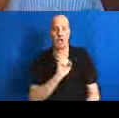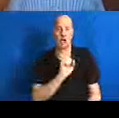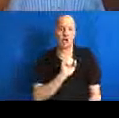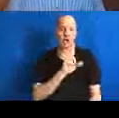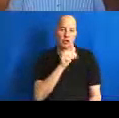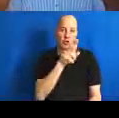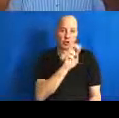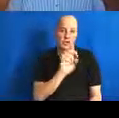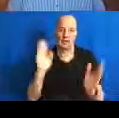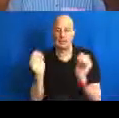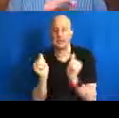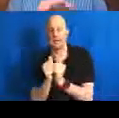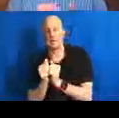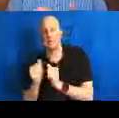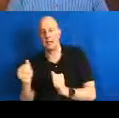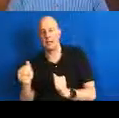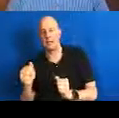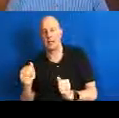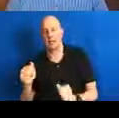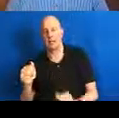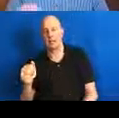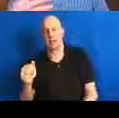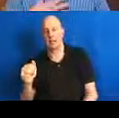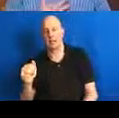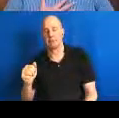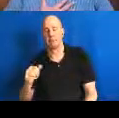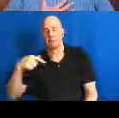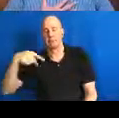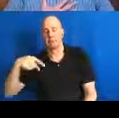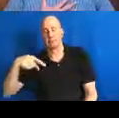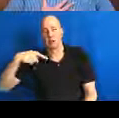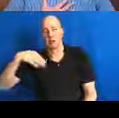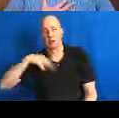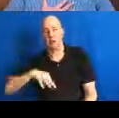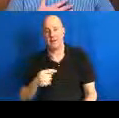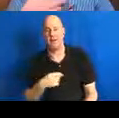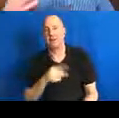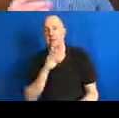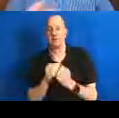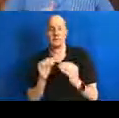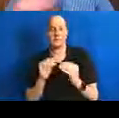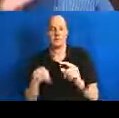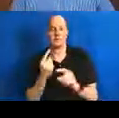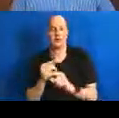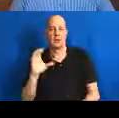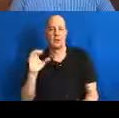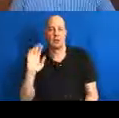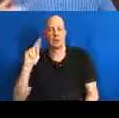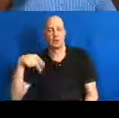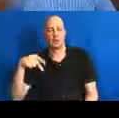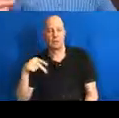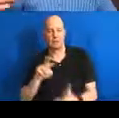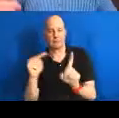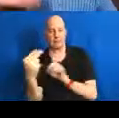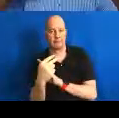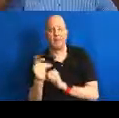Greg is going to go into a little bit more with I'm talking from more of a perspective of a corporation that has